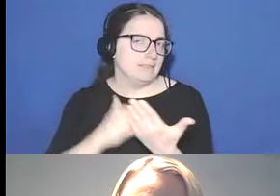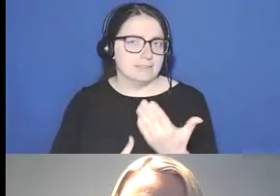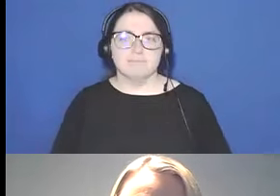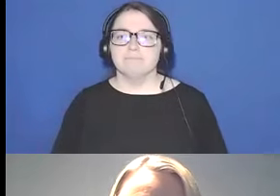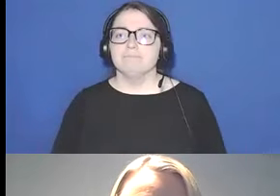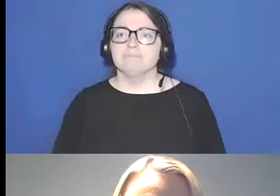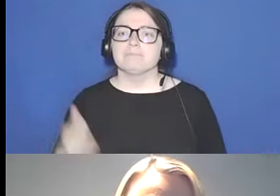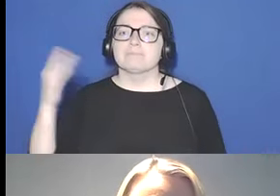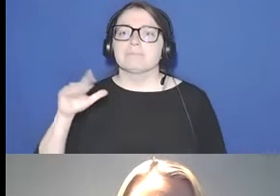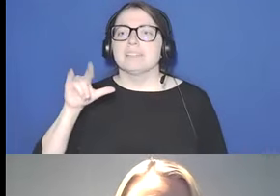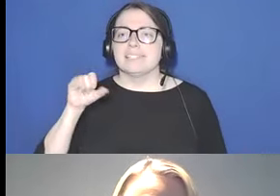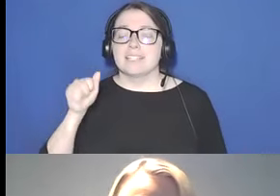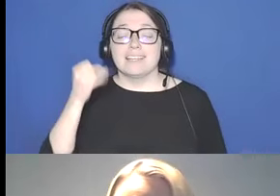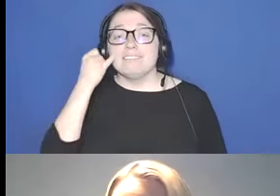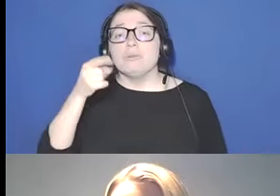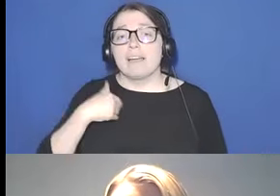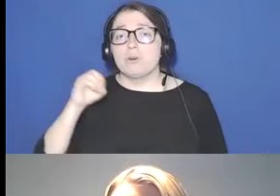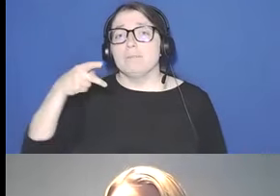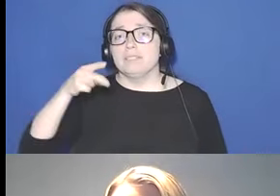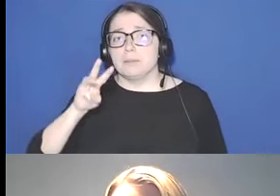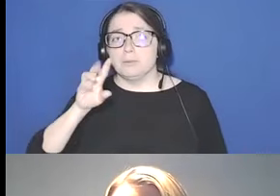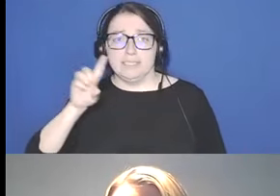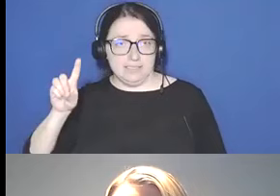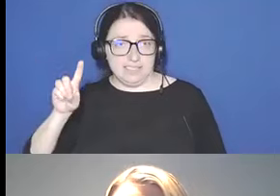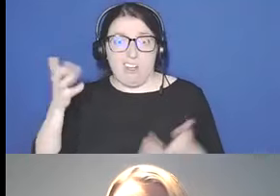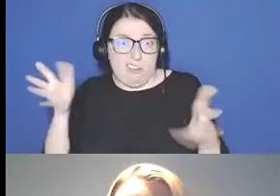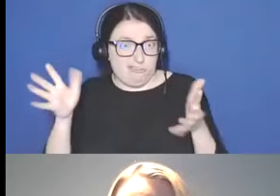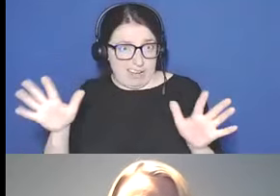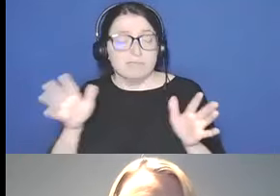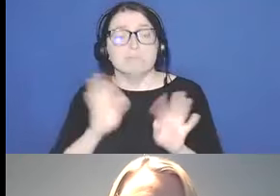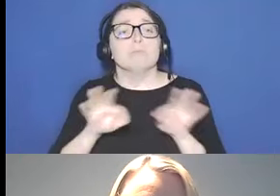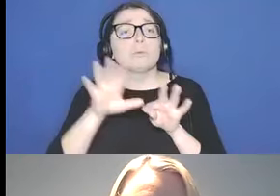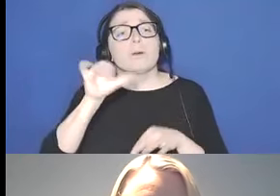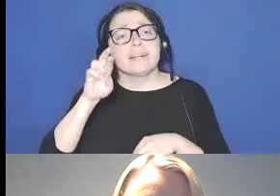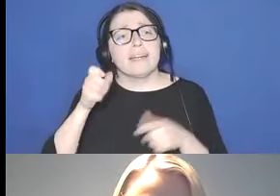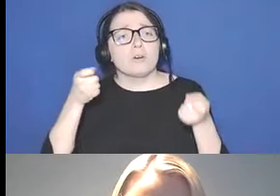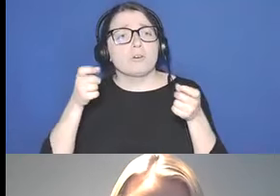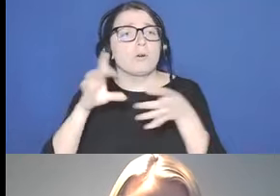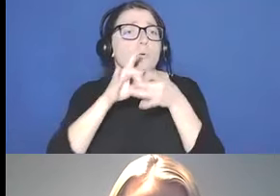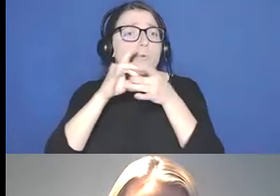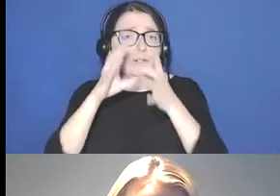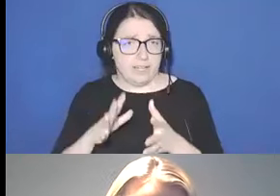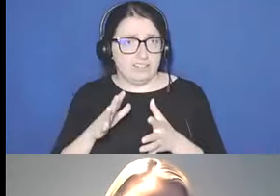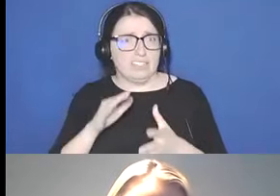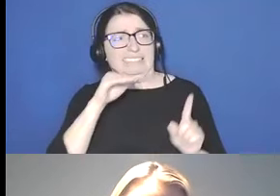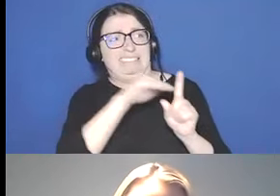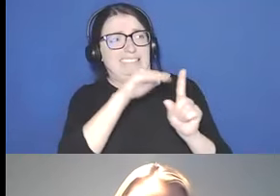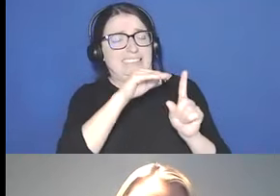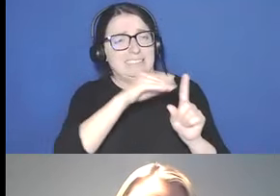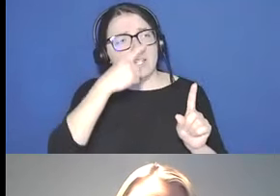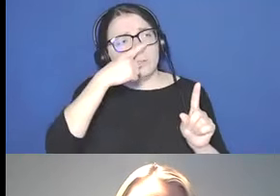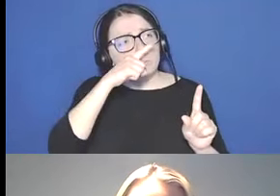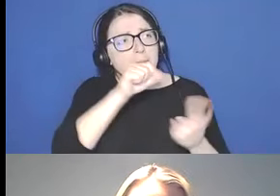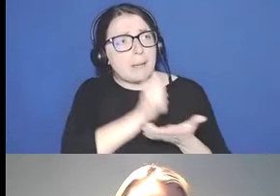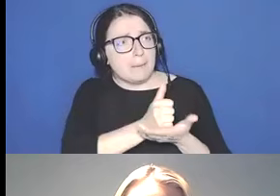have OPWDD already, I would encourage you to talk to your care coordinator about maybe helping you find